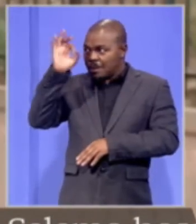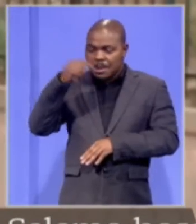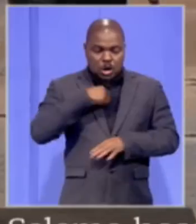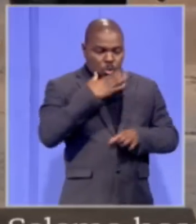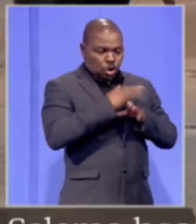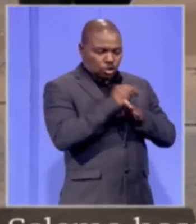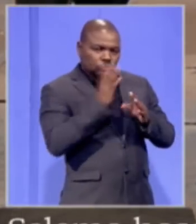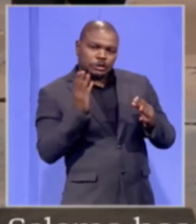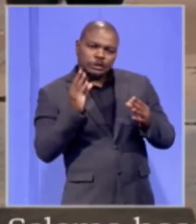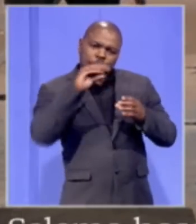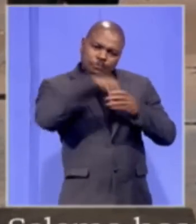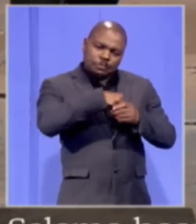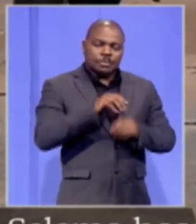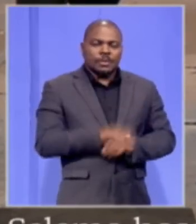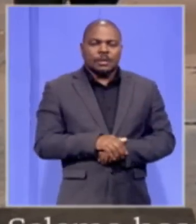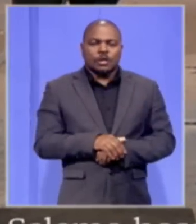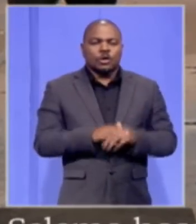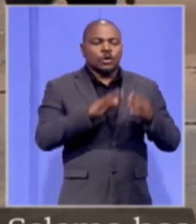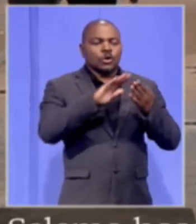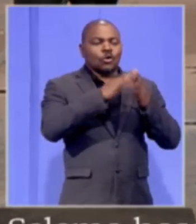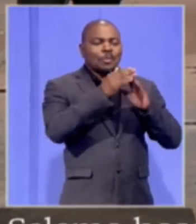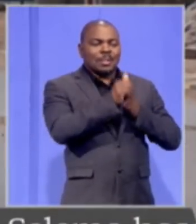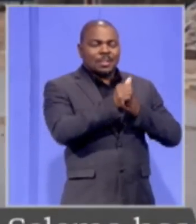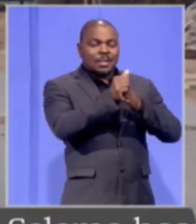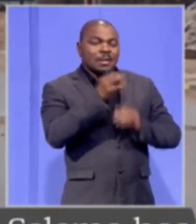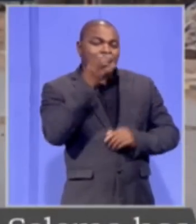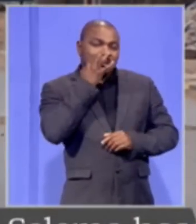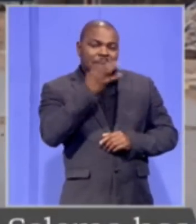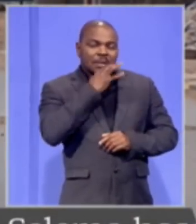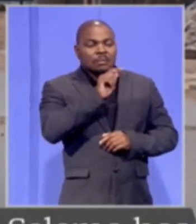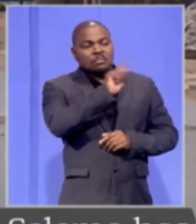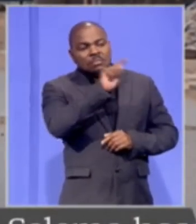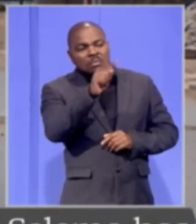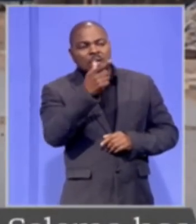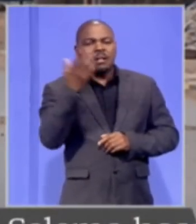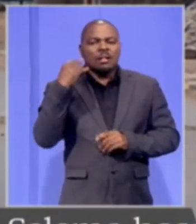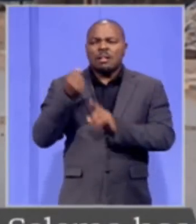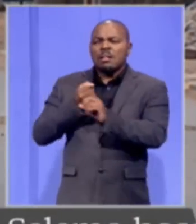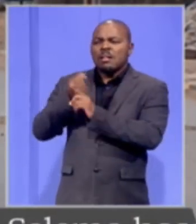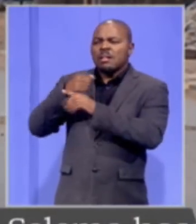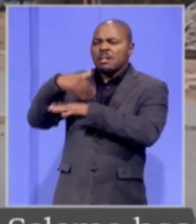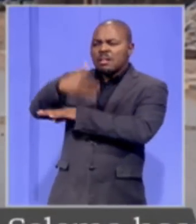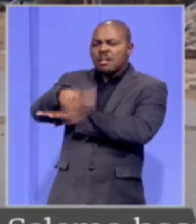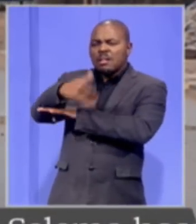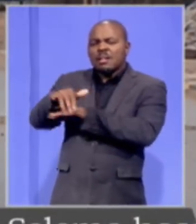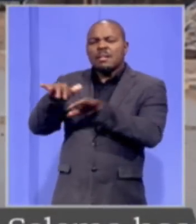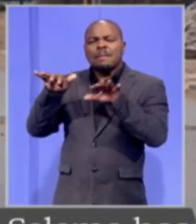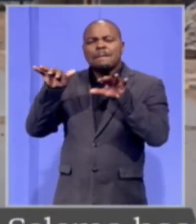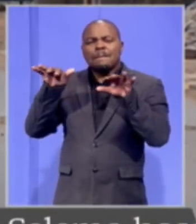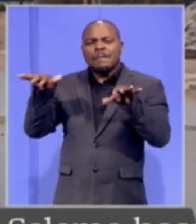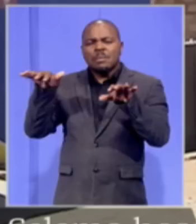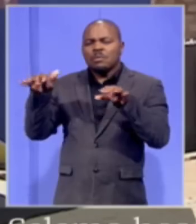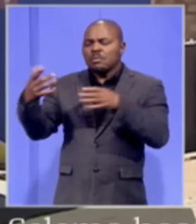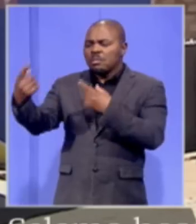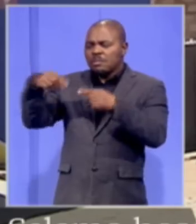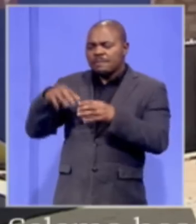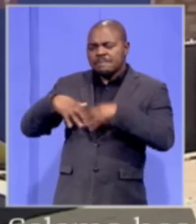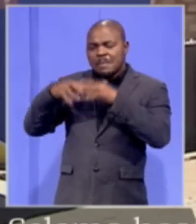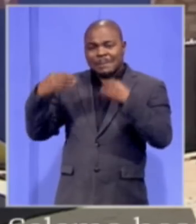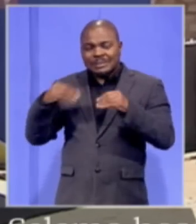doing. Baetapele ba baahi ba re mehato e latetsweng ke baahi kgahlano le bahwebi ba melata e thefula moruo wa